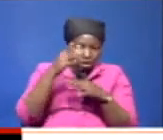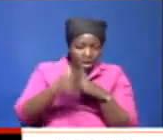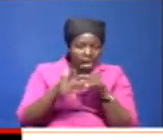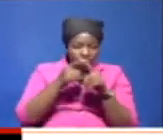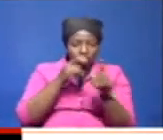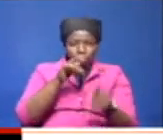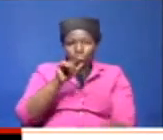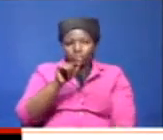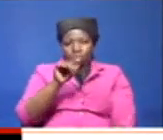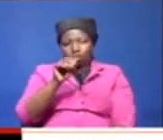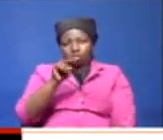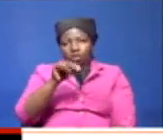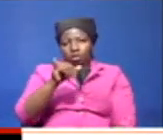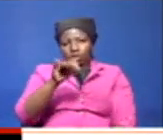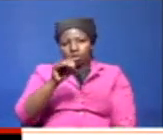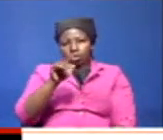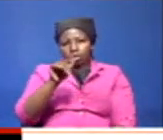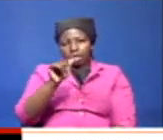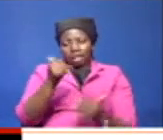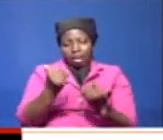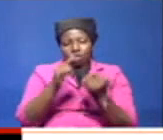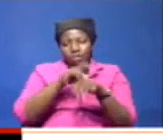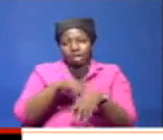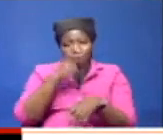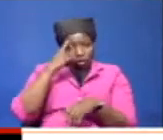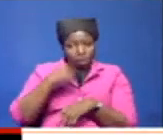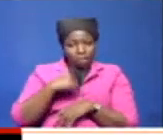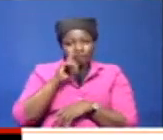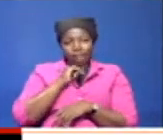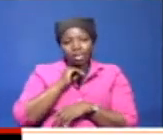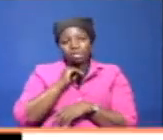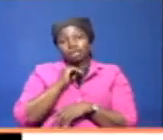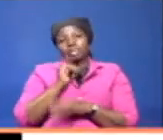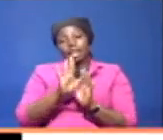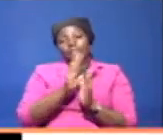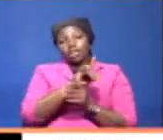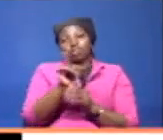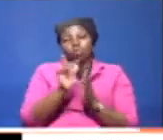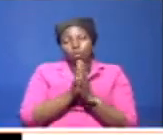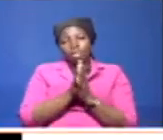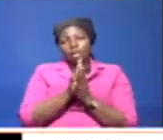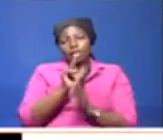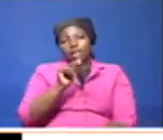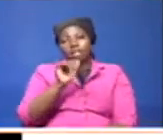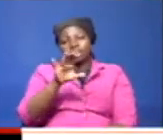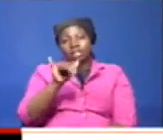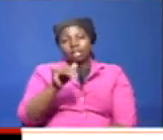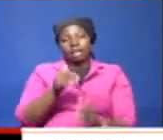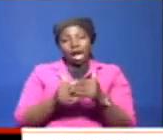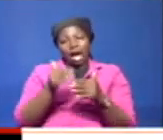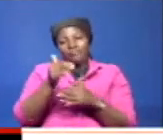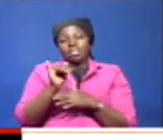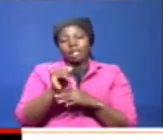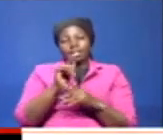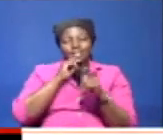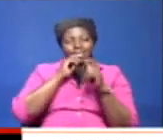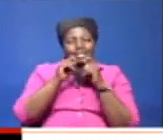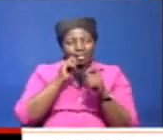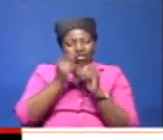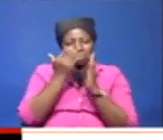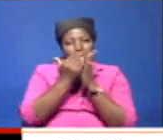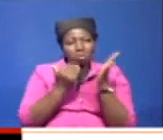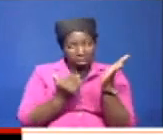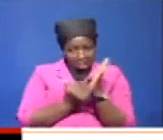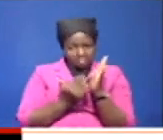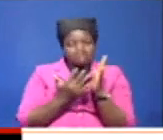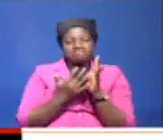me to leave and leave in the good hands of Nancy Okware, who's coming in with Kurunzi, and after that, the interview program, Tam Rini. My